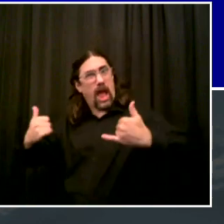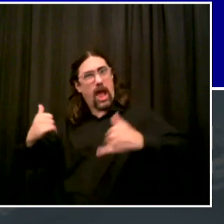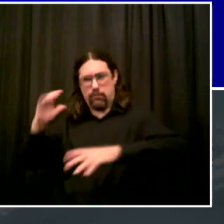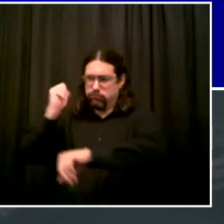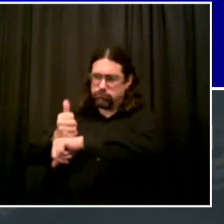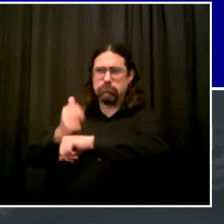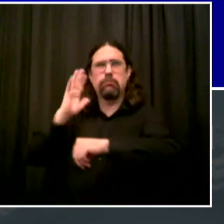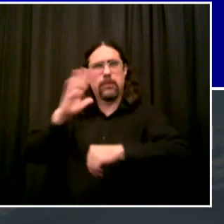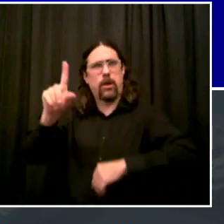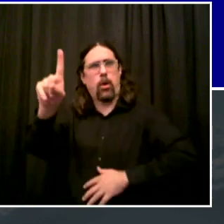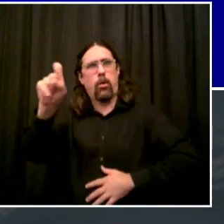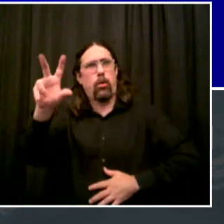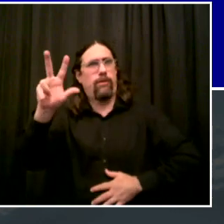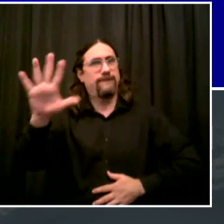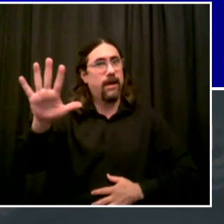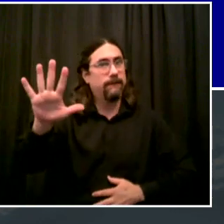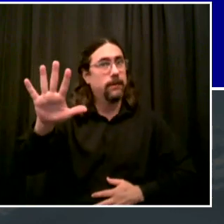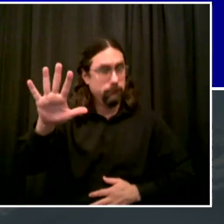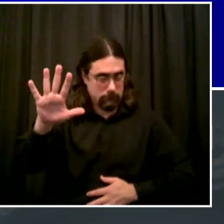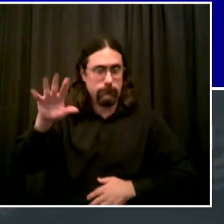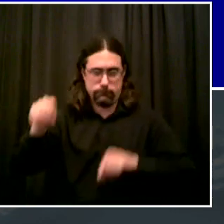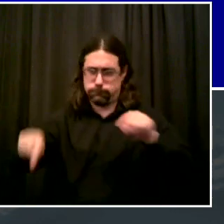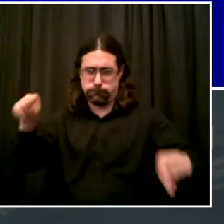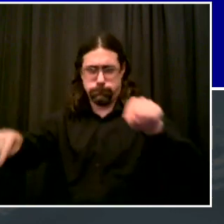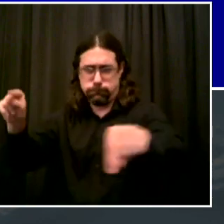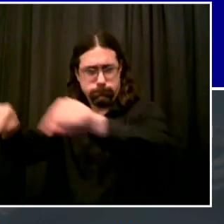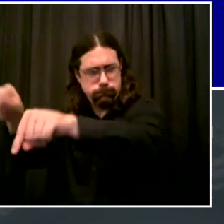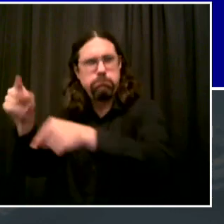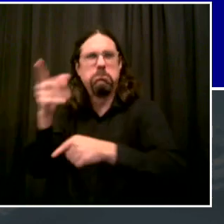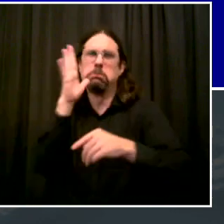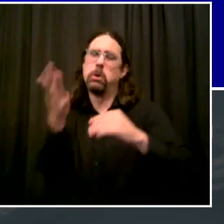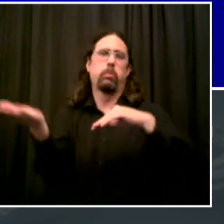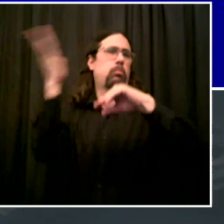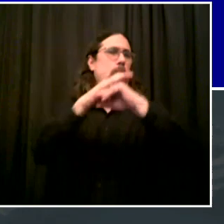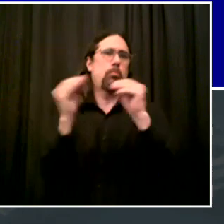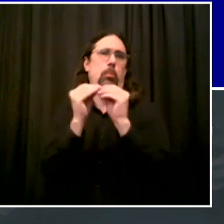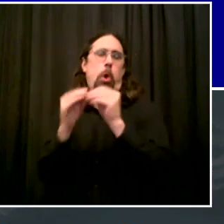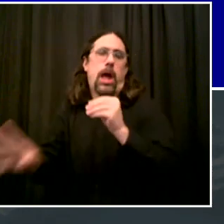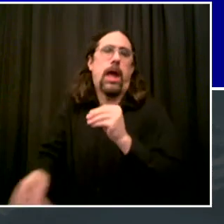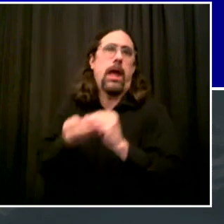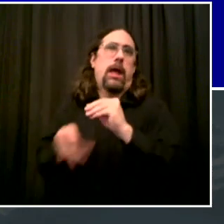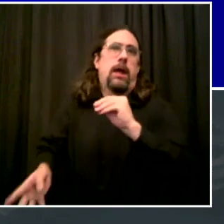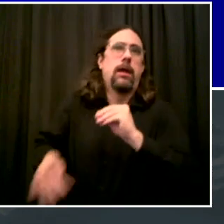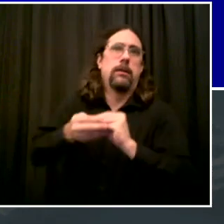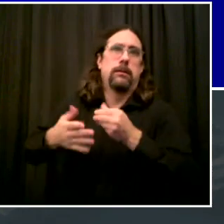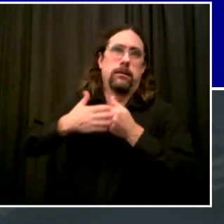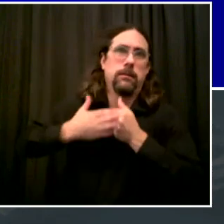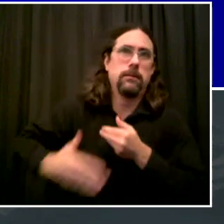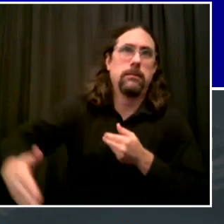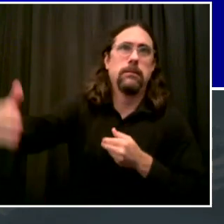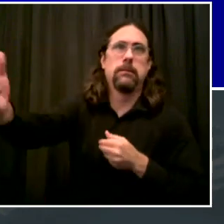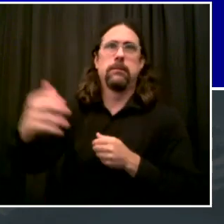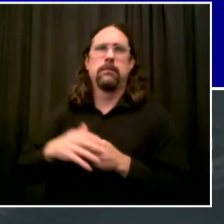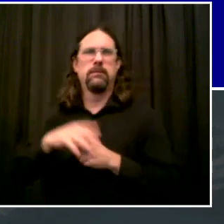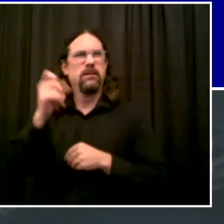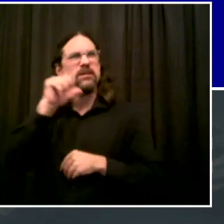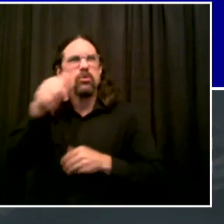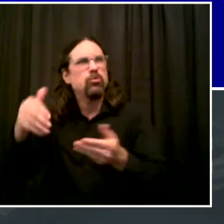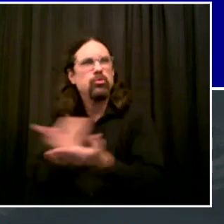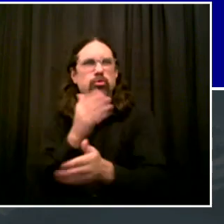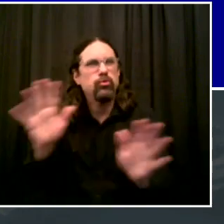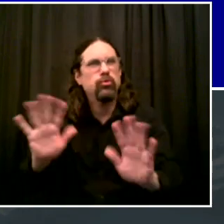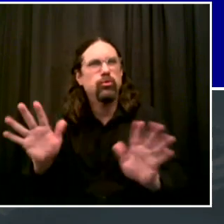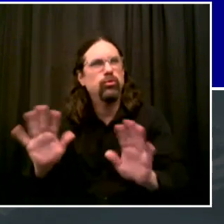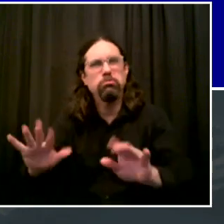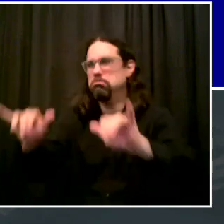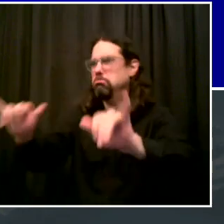additional guidelines to ensure the safety of any New Yorker who visits a cooling center to seek relief from the heat. This includes face coverings